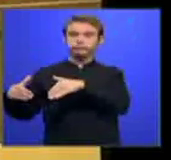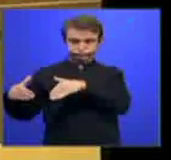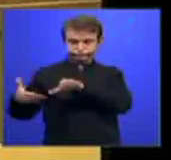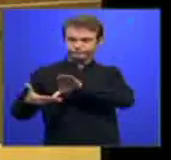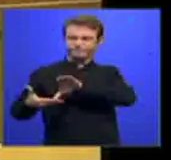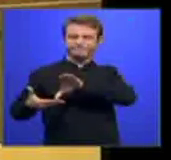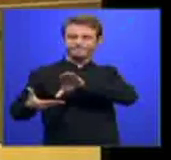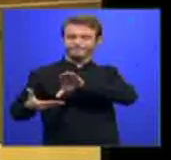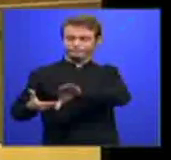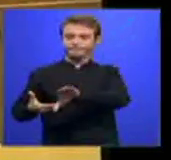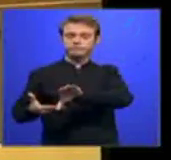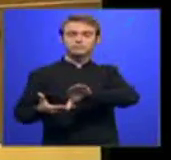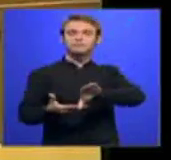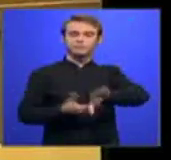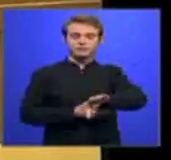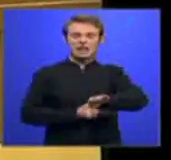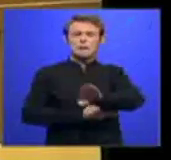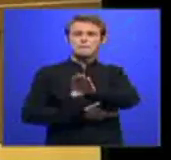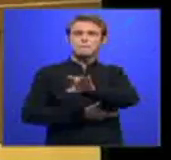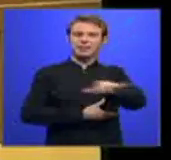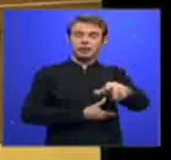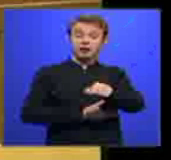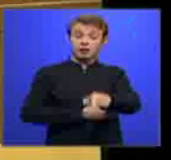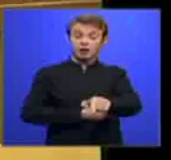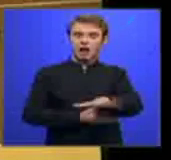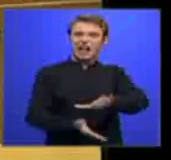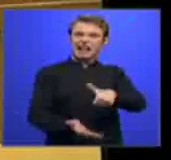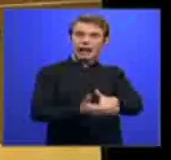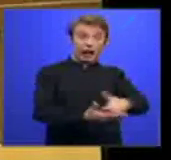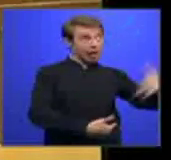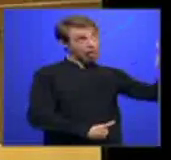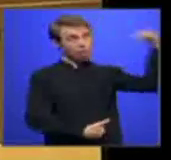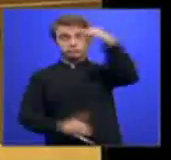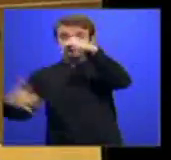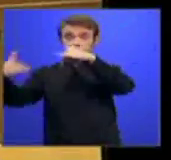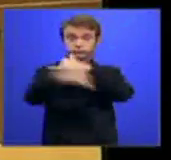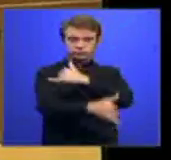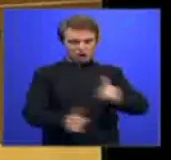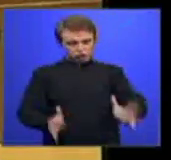improving our commuter and freight train network.